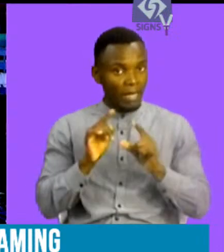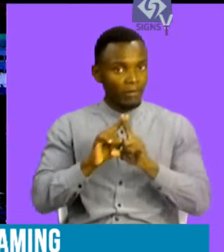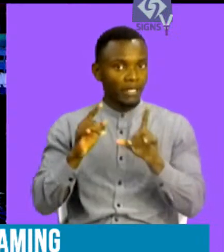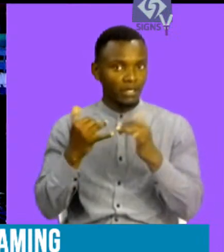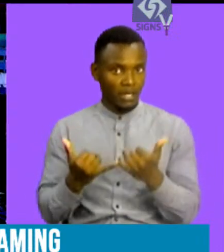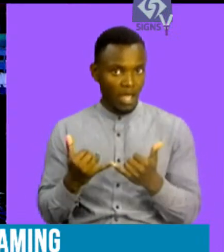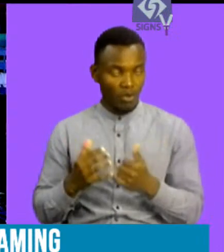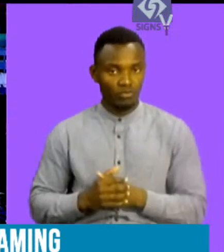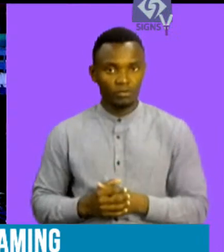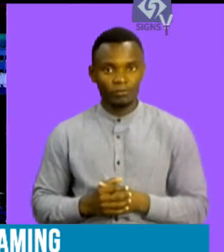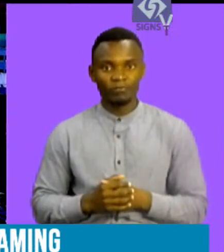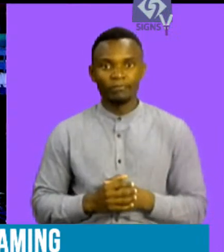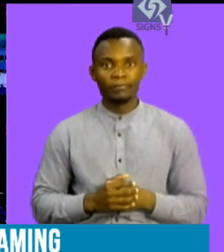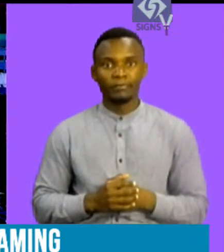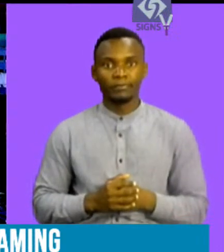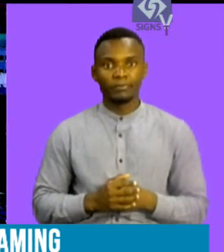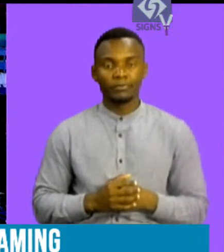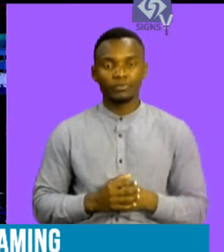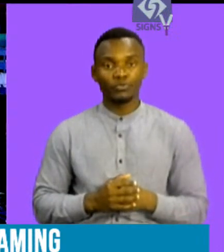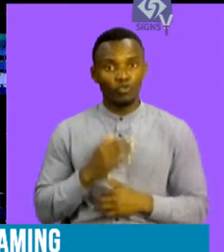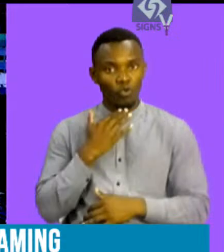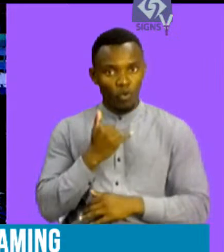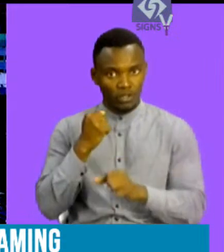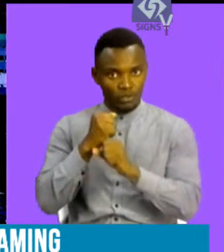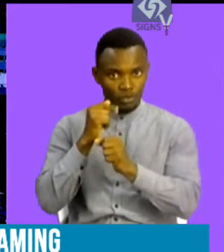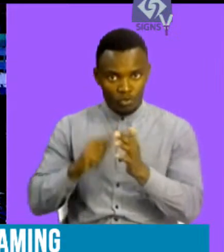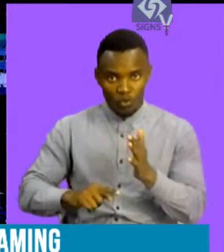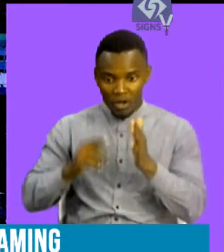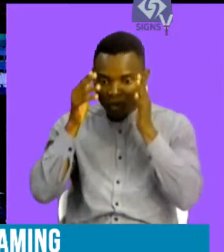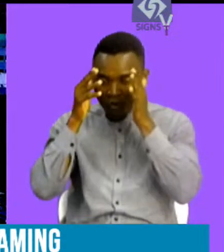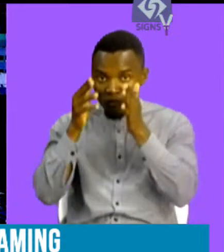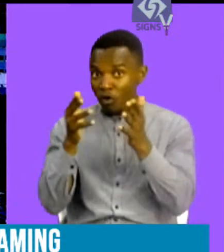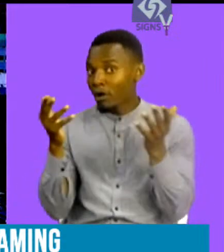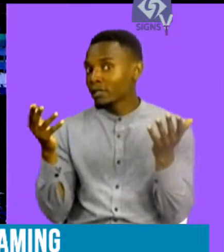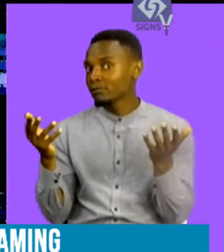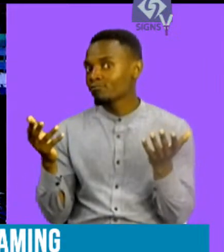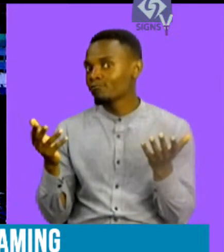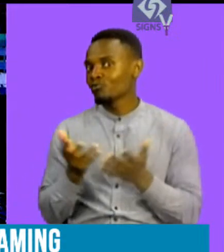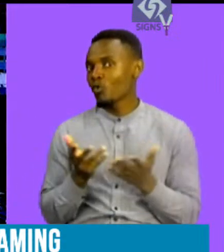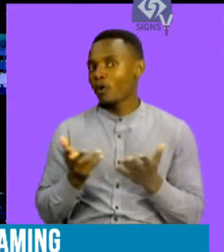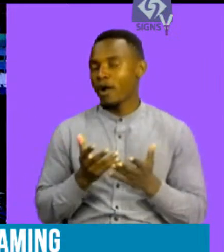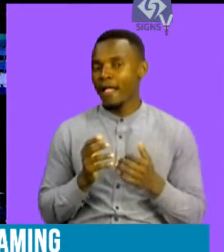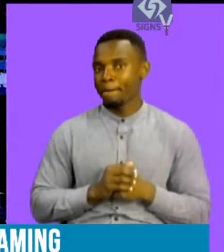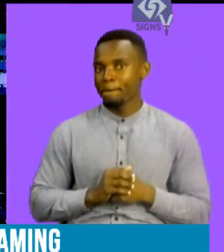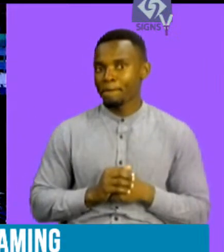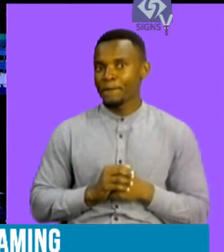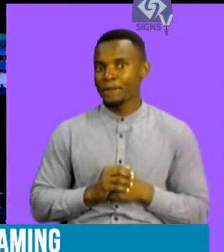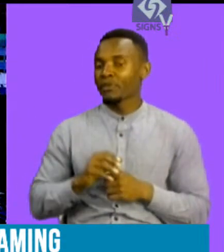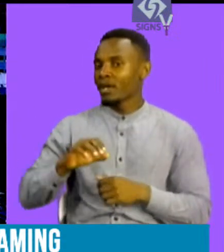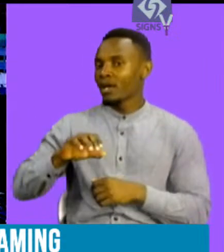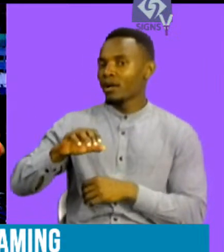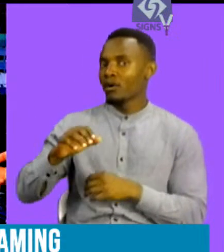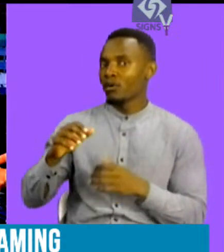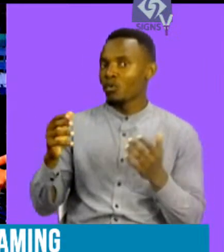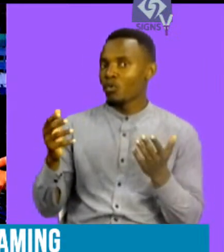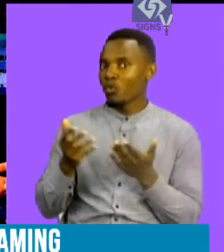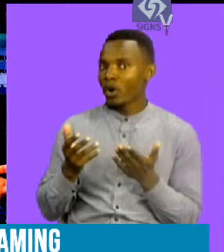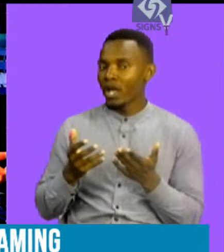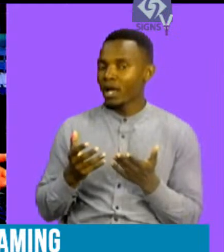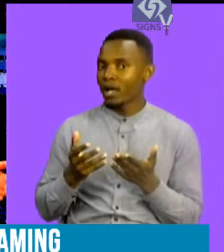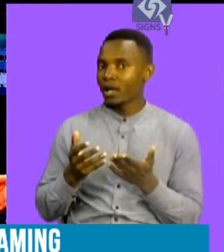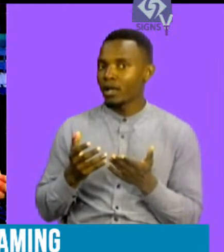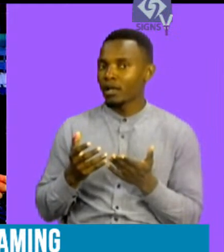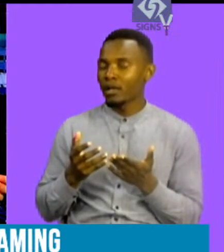we want to move into where the county, or where